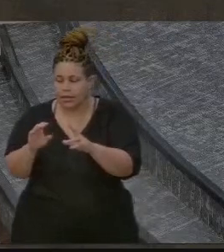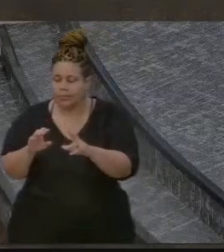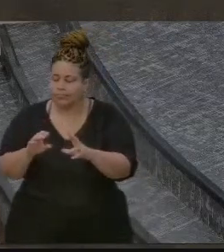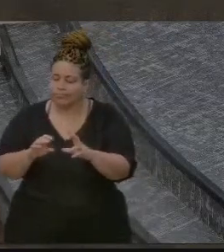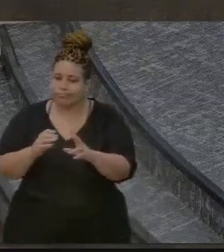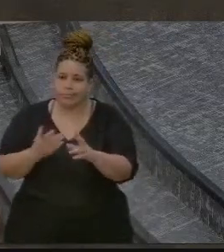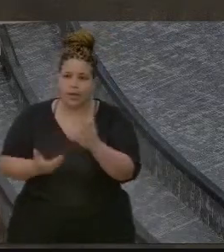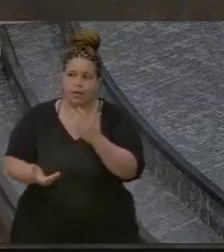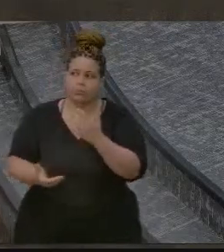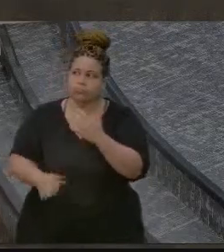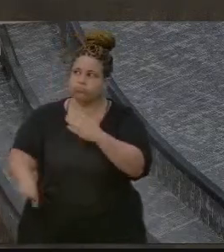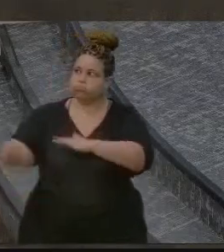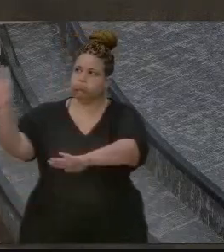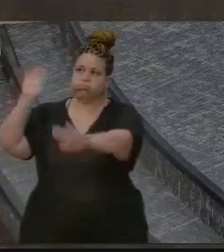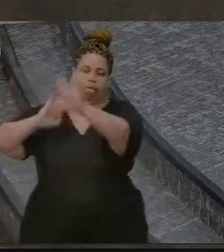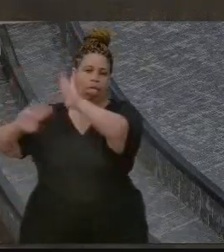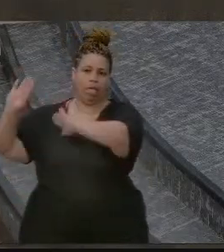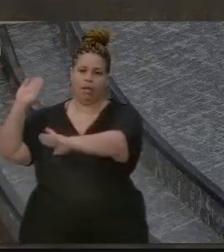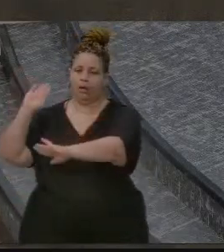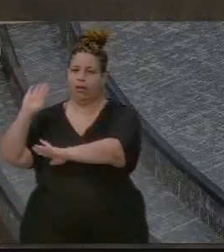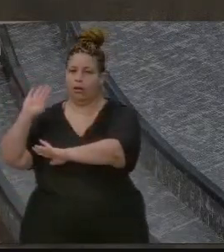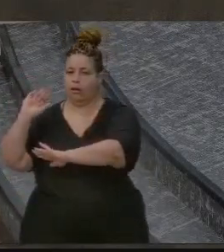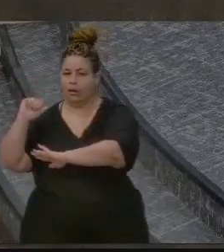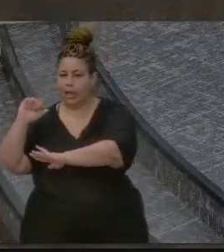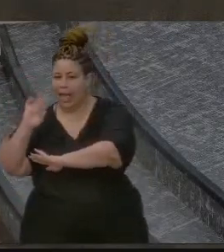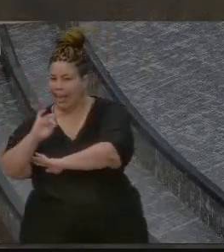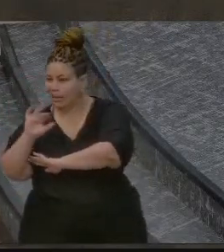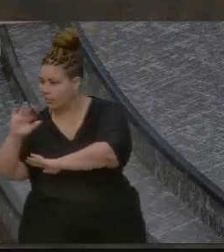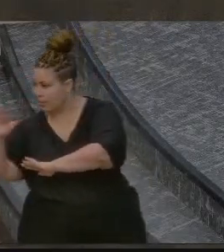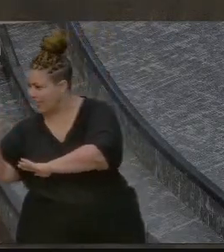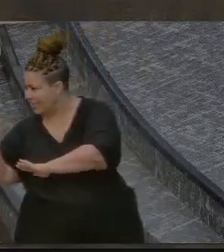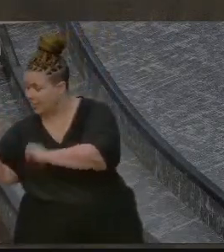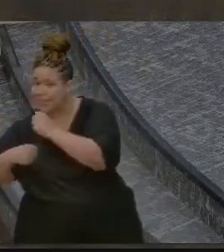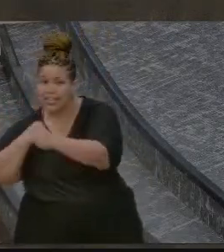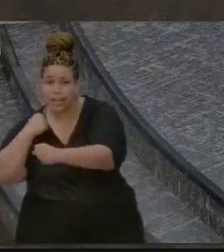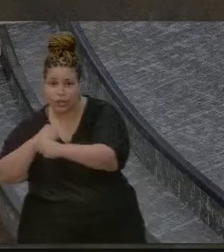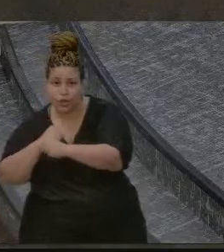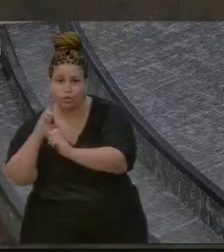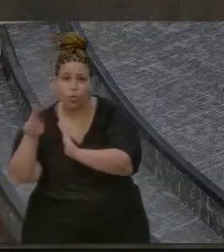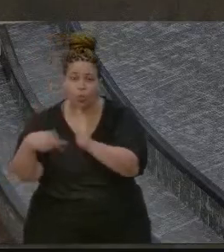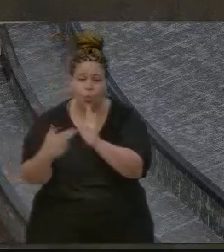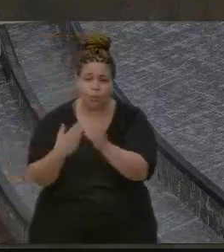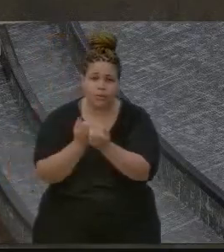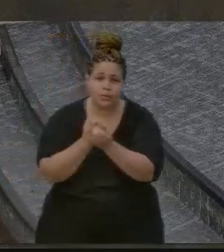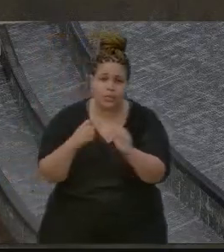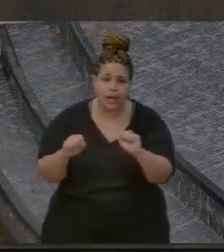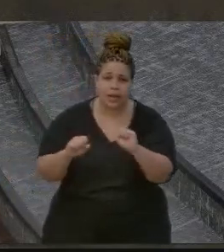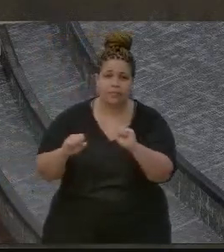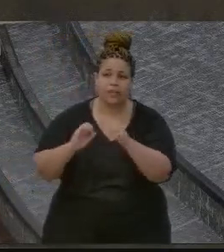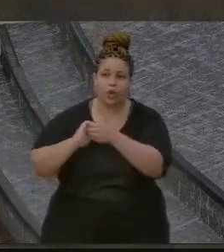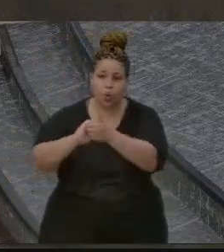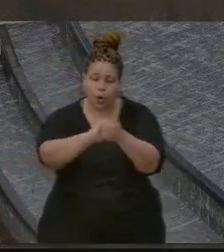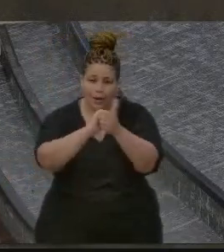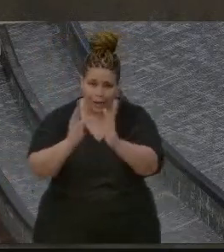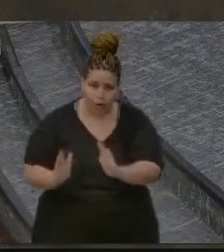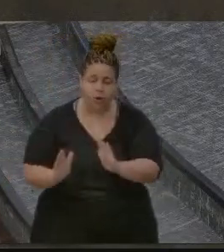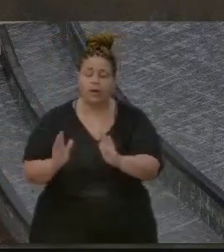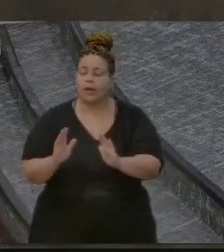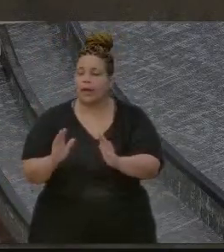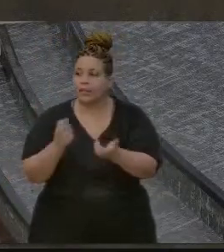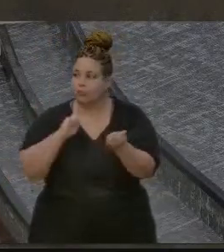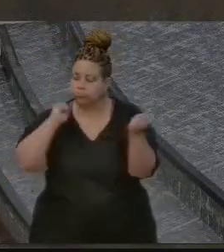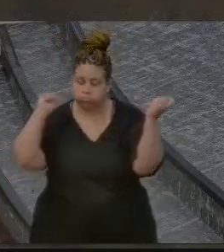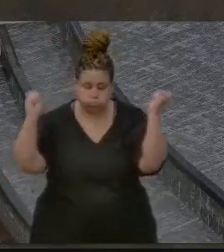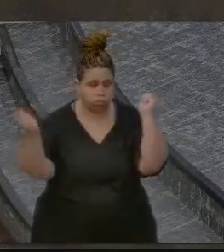back 8 to 10 years, the role of safety coordinator has changed drastically. And when I